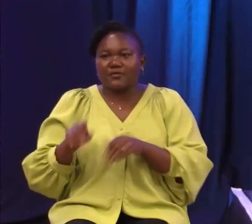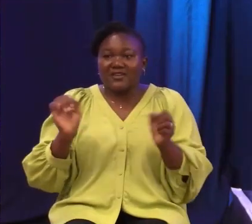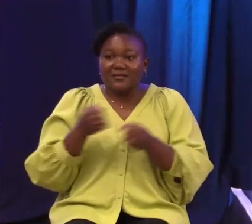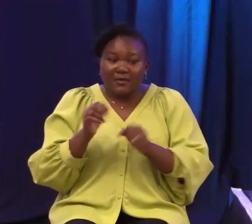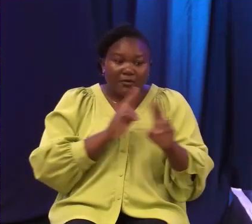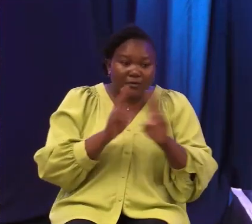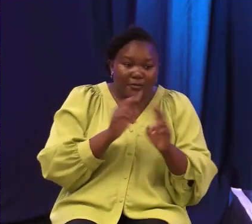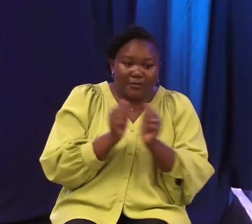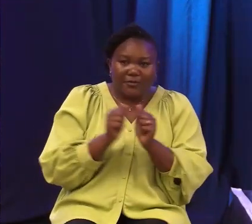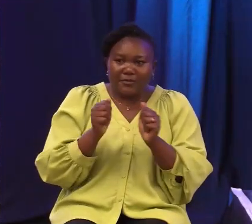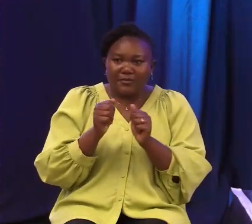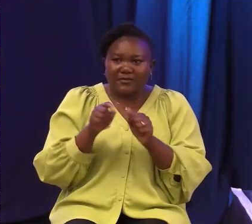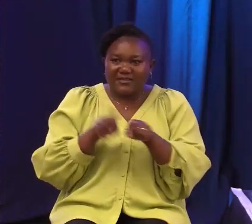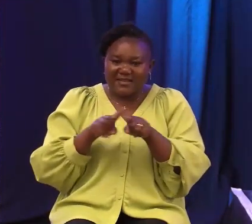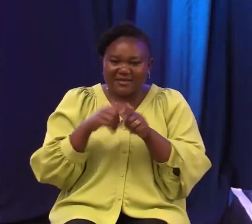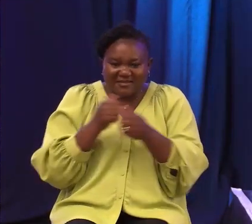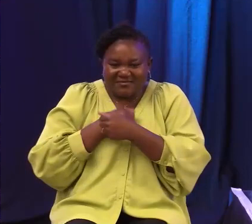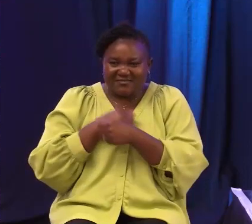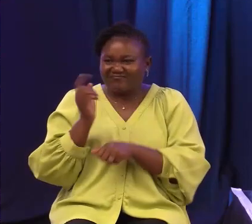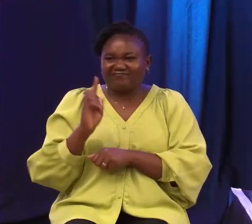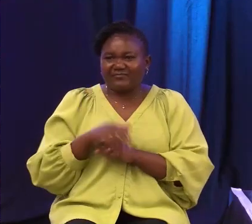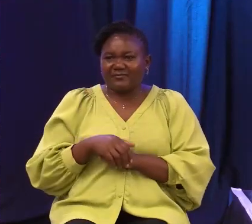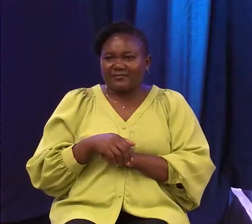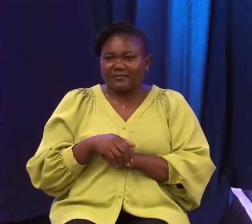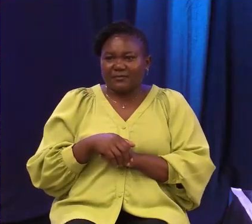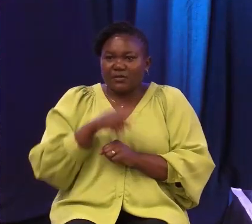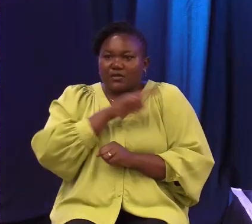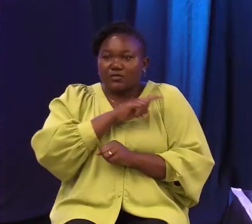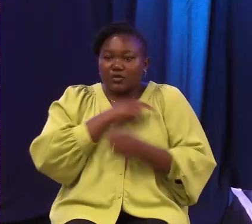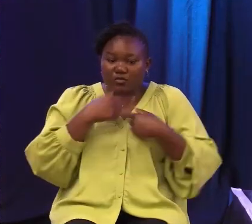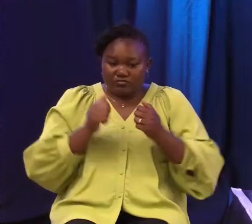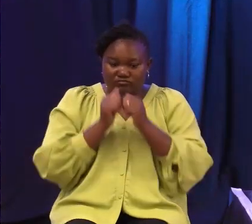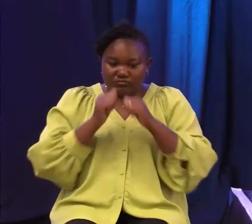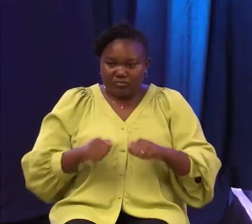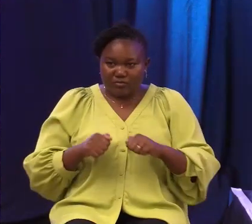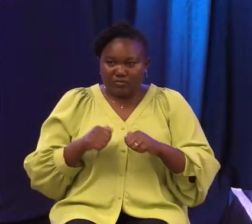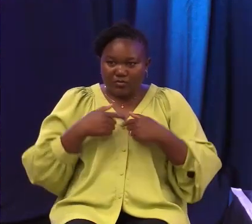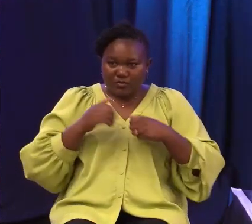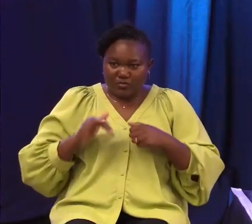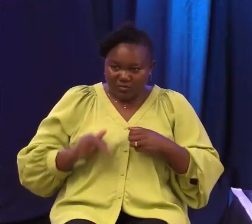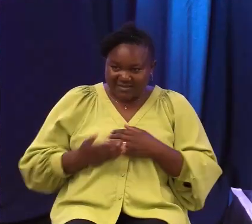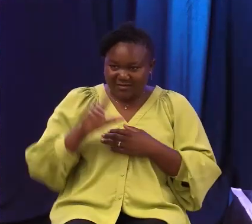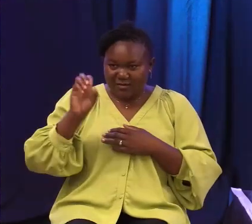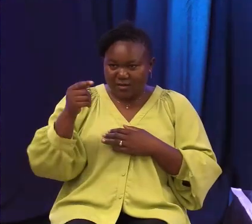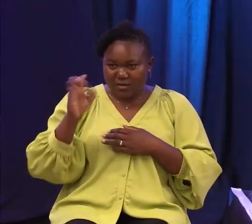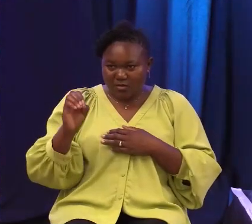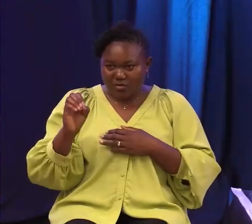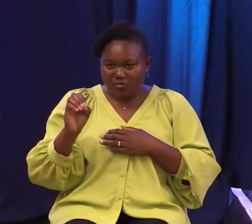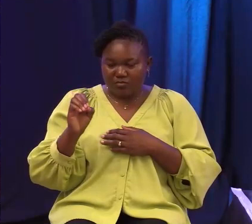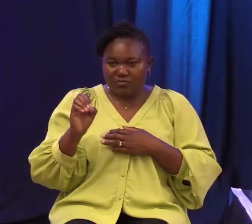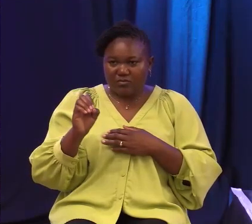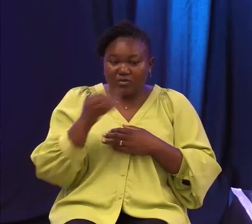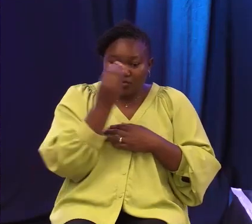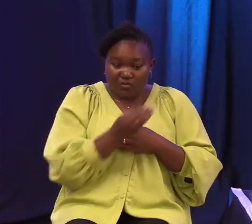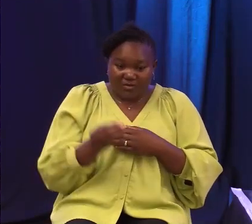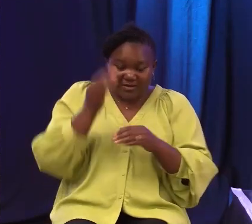children the way you talk to adults. It just doesn't work. So that is why we've decided then we need a logo where children can